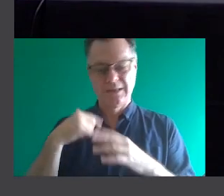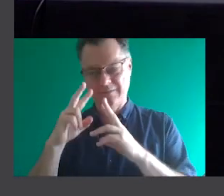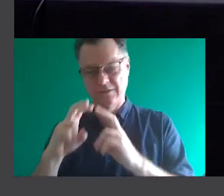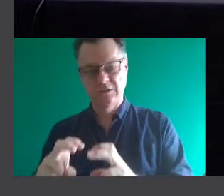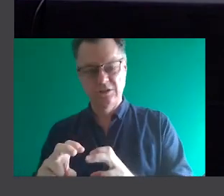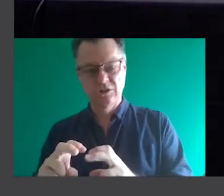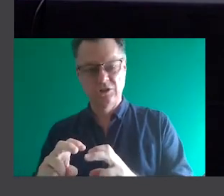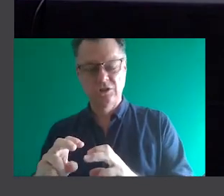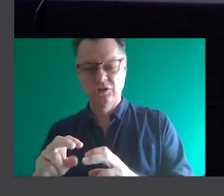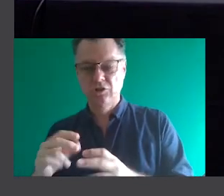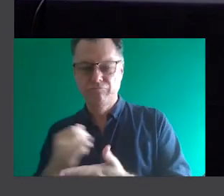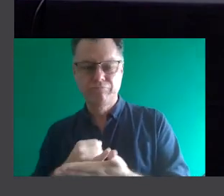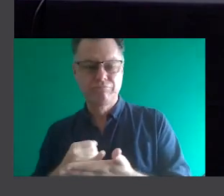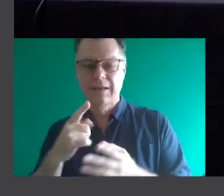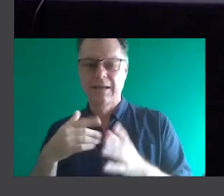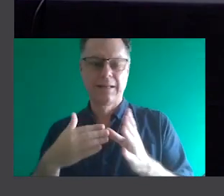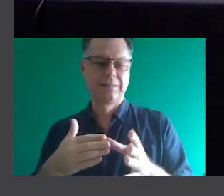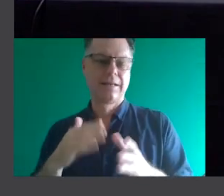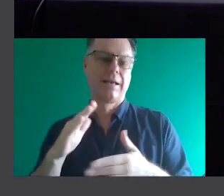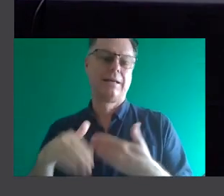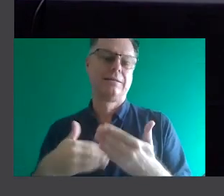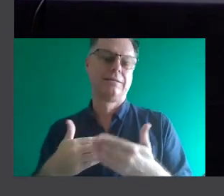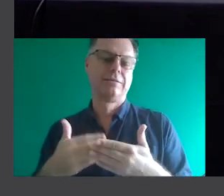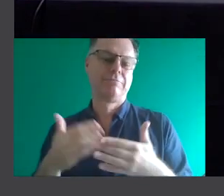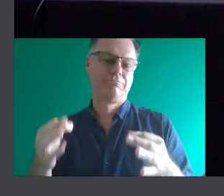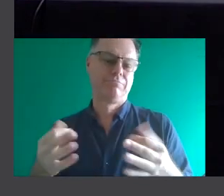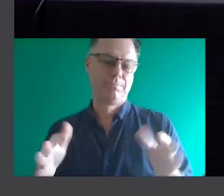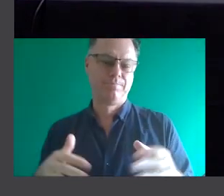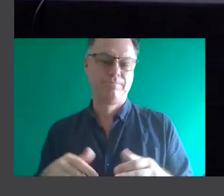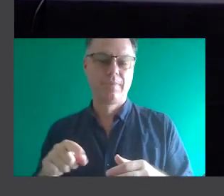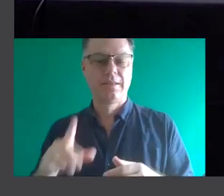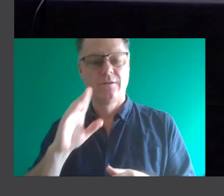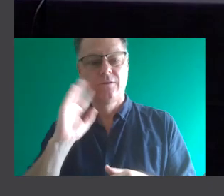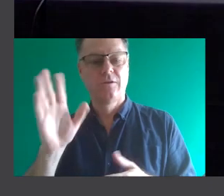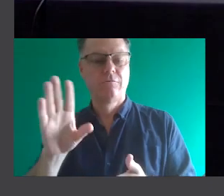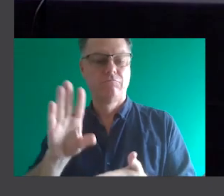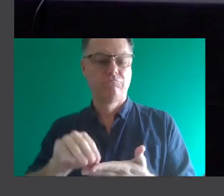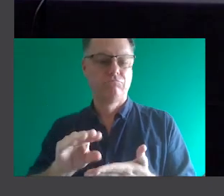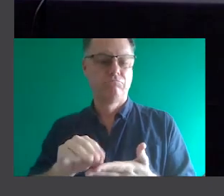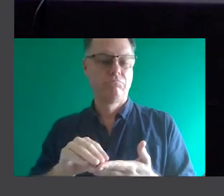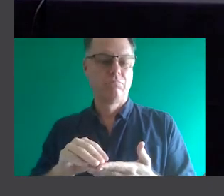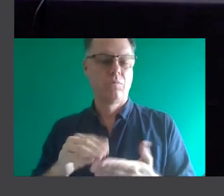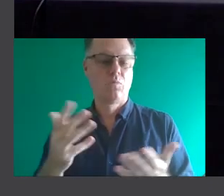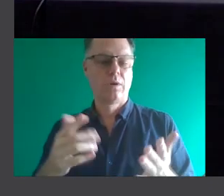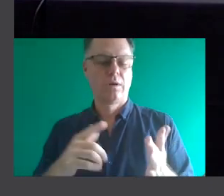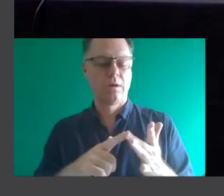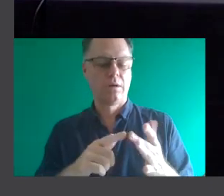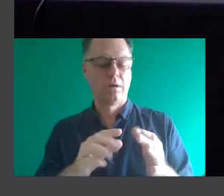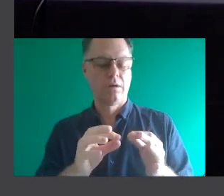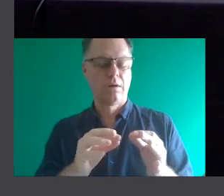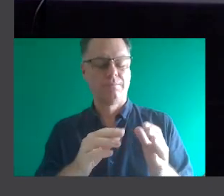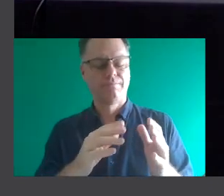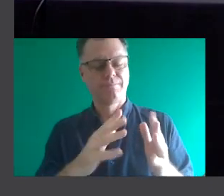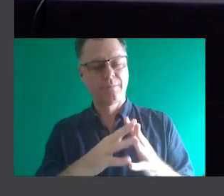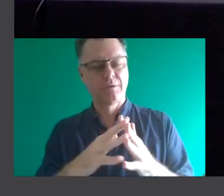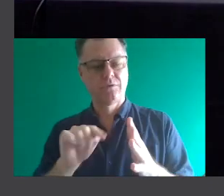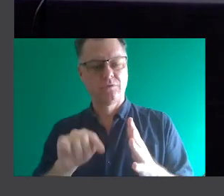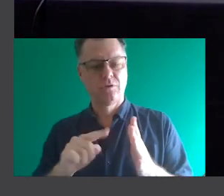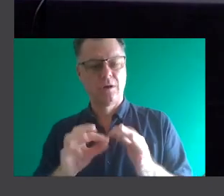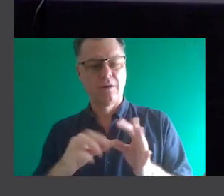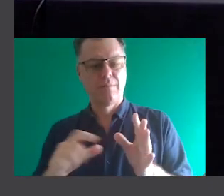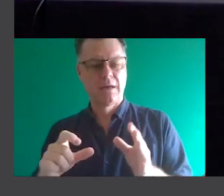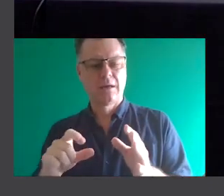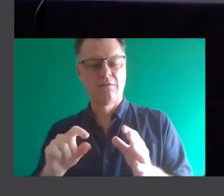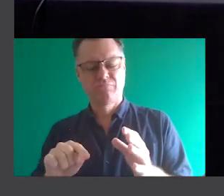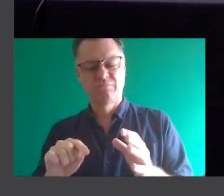questions about ongoing investigations. And lastly, A recording of this webinar will be made available on